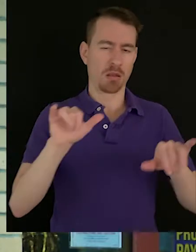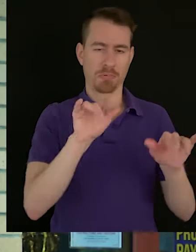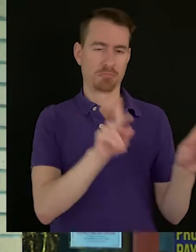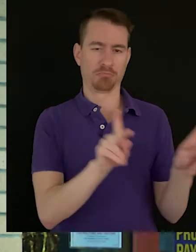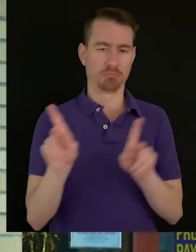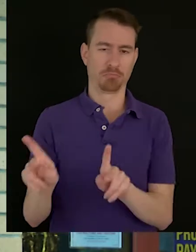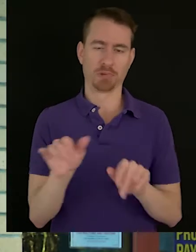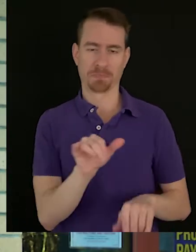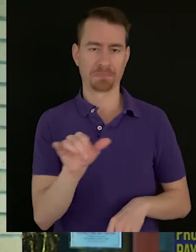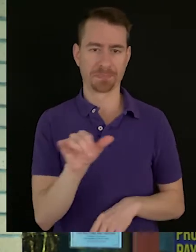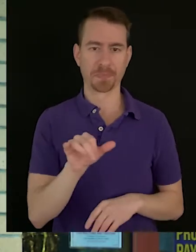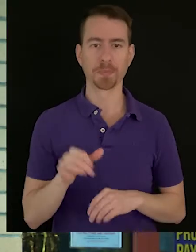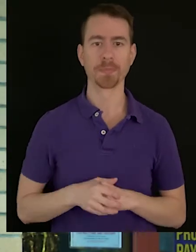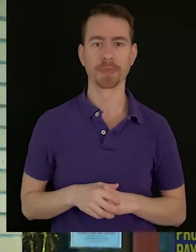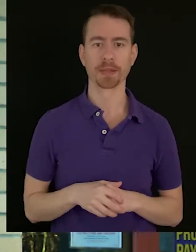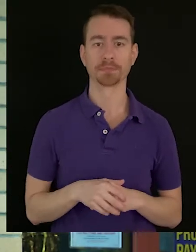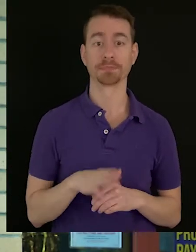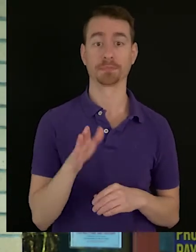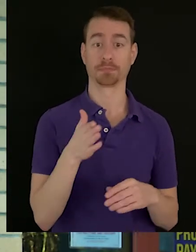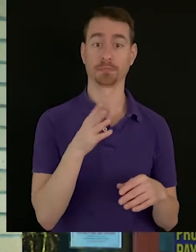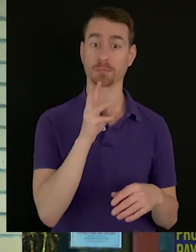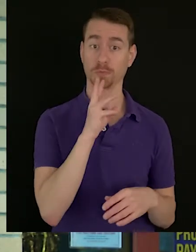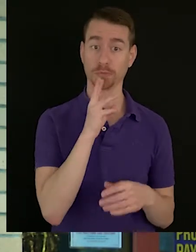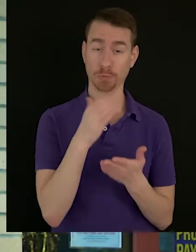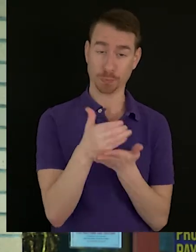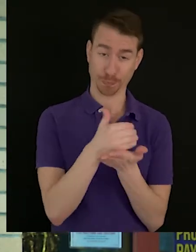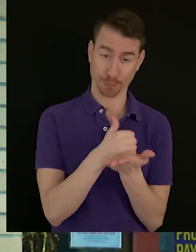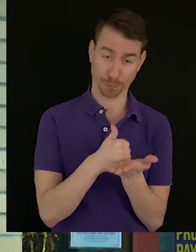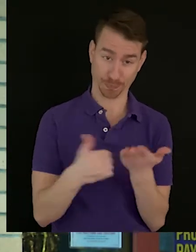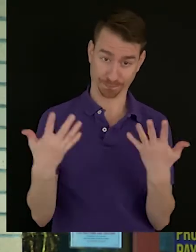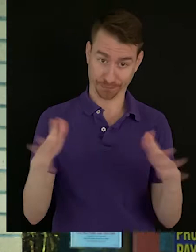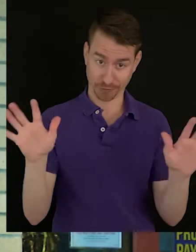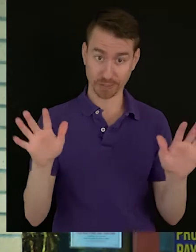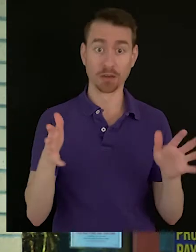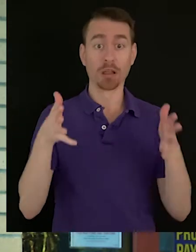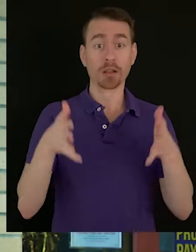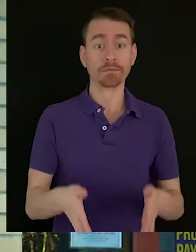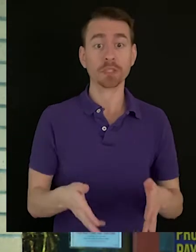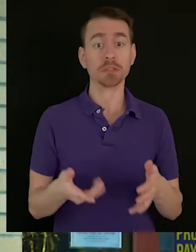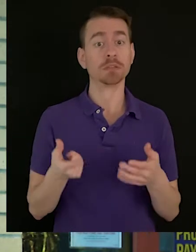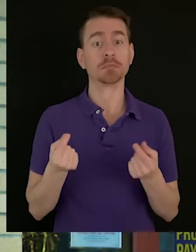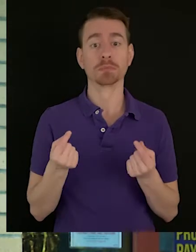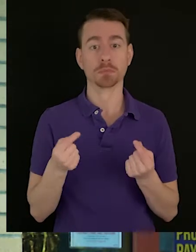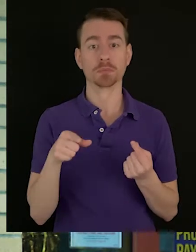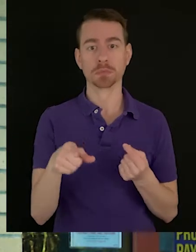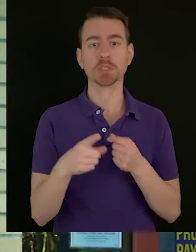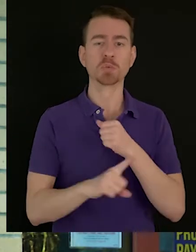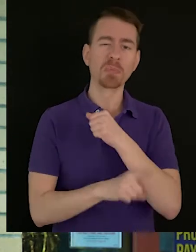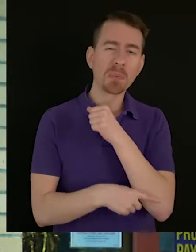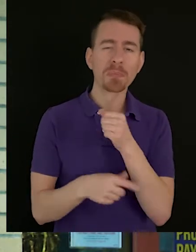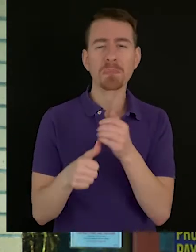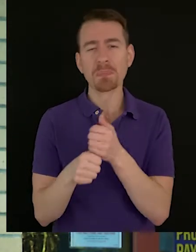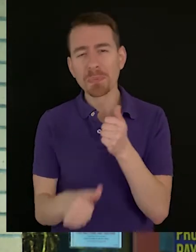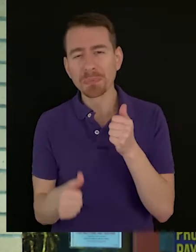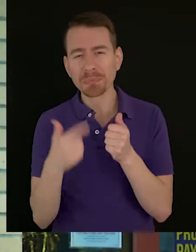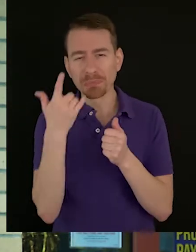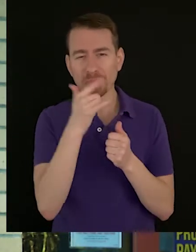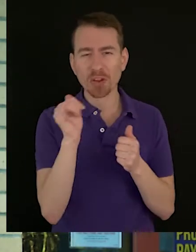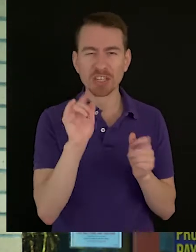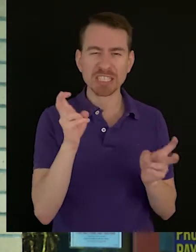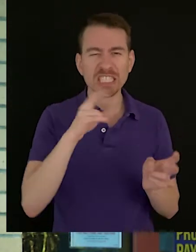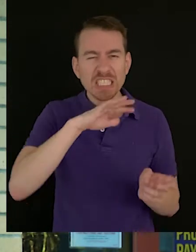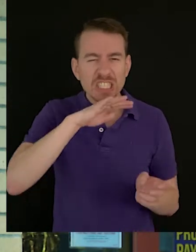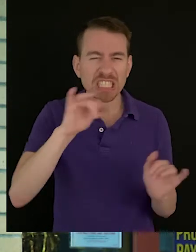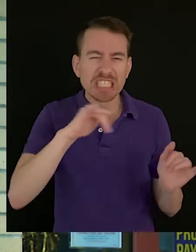now standing in front of our dewatering building. You may be wondering what happens to the organic material, the poop, food, and toilet paper in